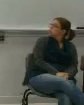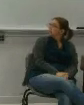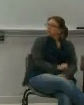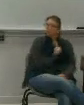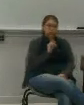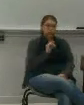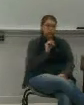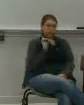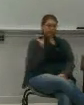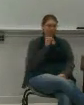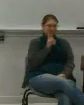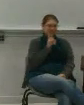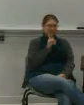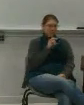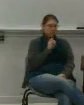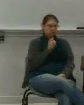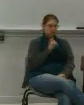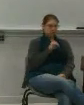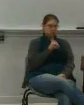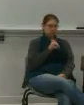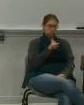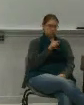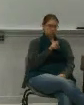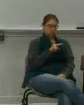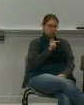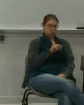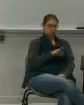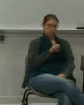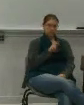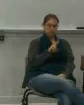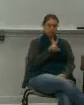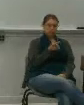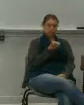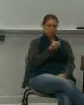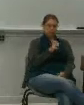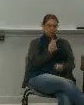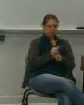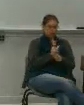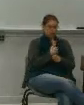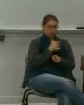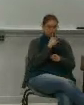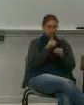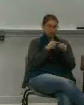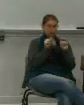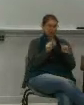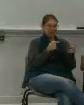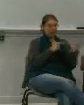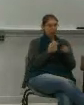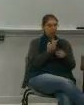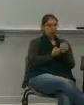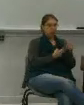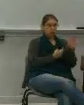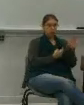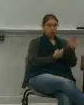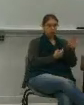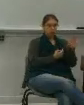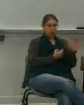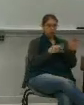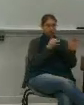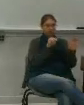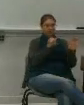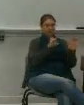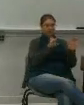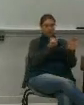So this is an oxidation of sulfide, right? And I've mentioned that it can happen both biotic and